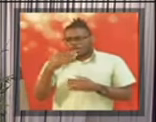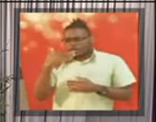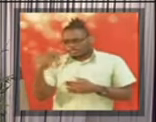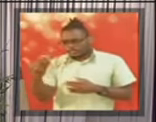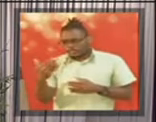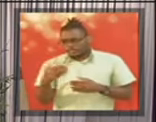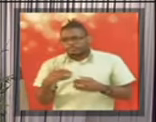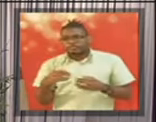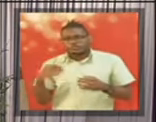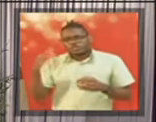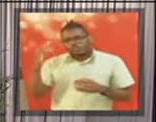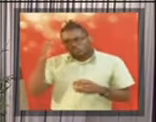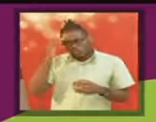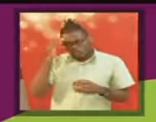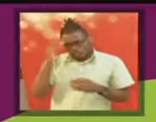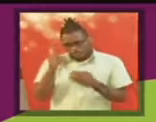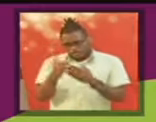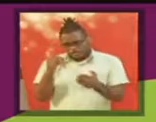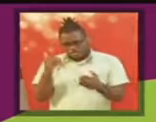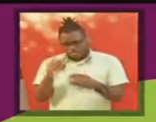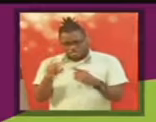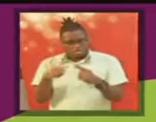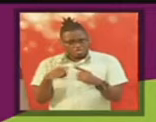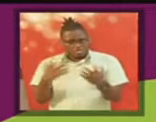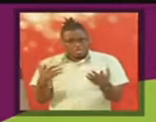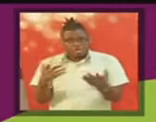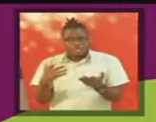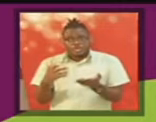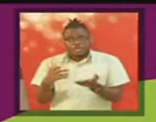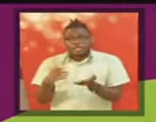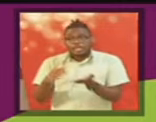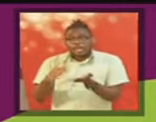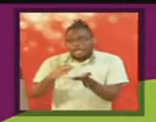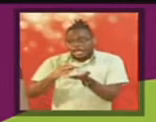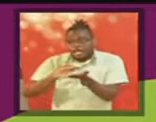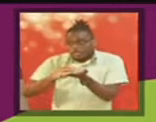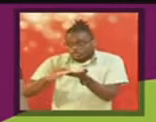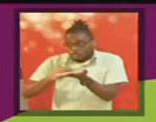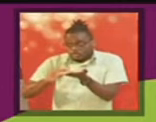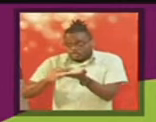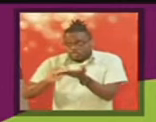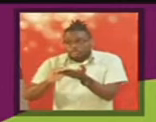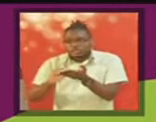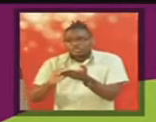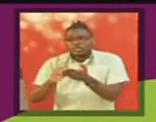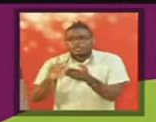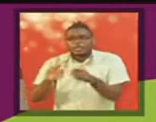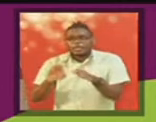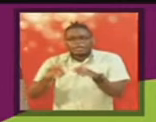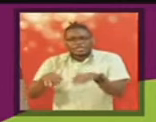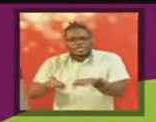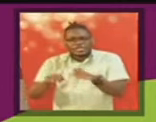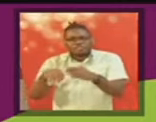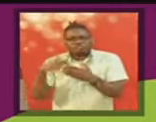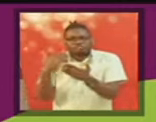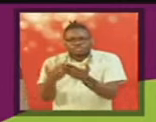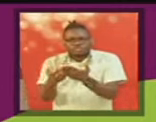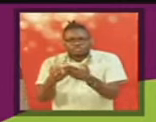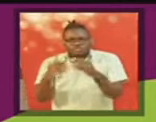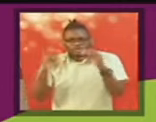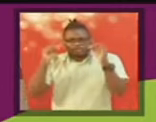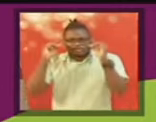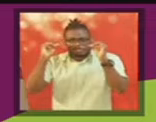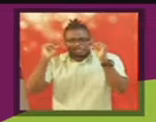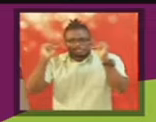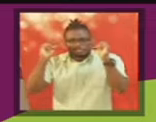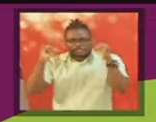you spoke of an exemption with respect to beaches reaching the Ministry of National Security or the Ministry of Health. I